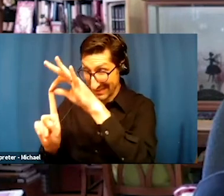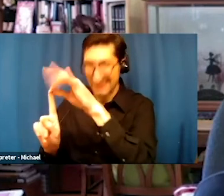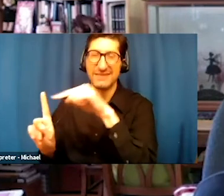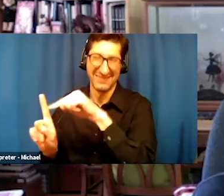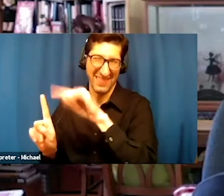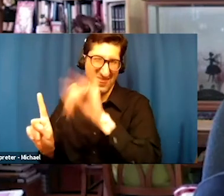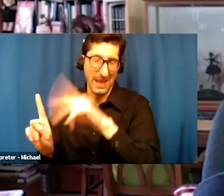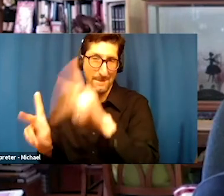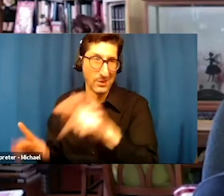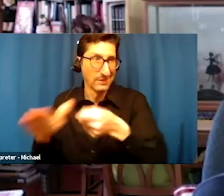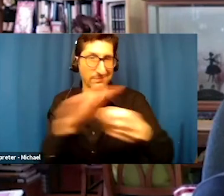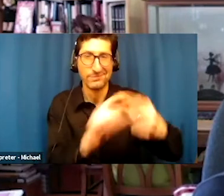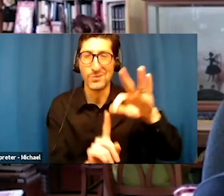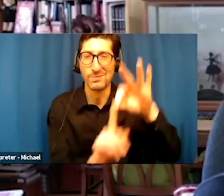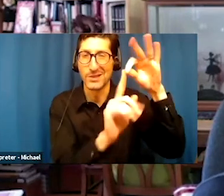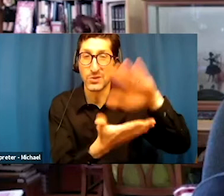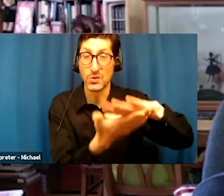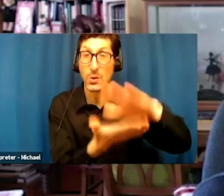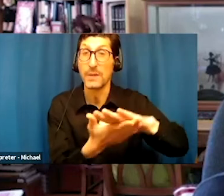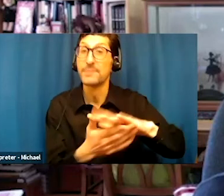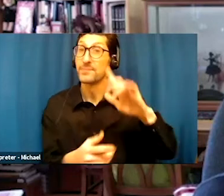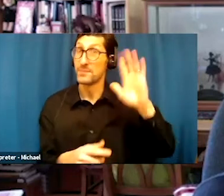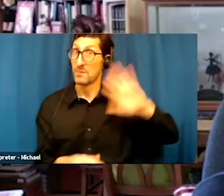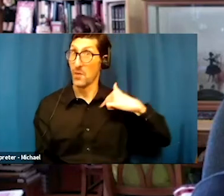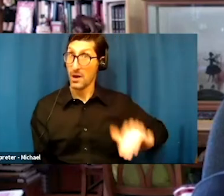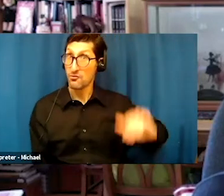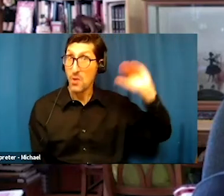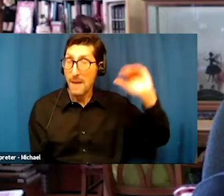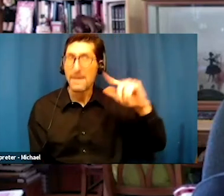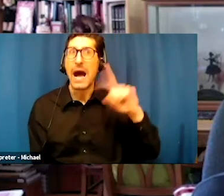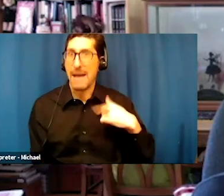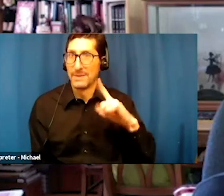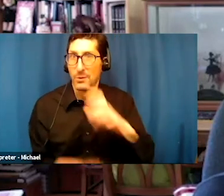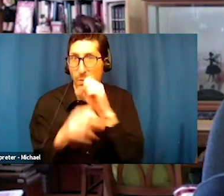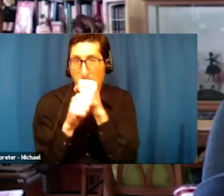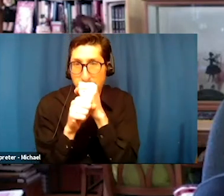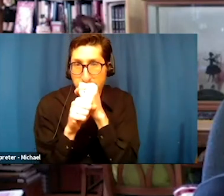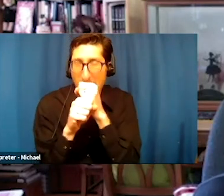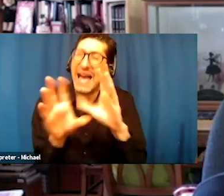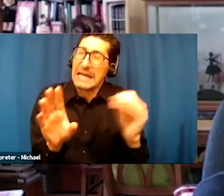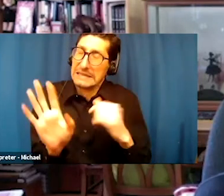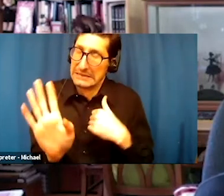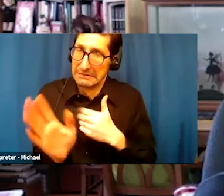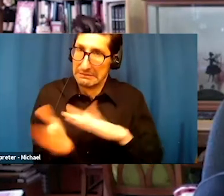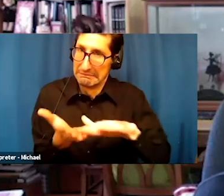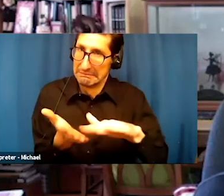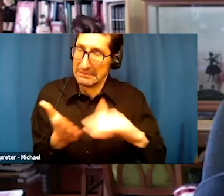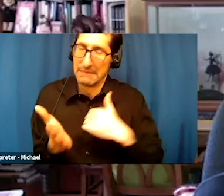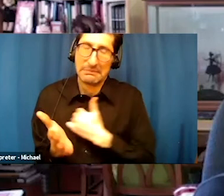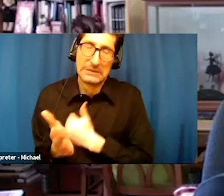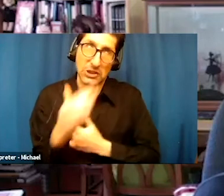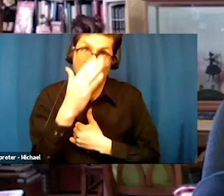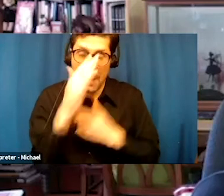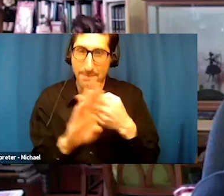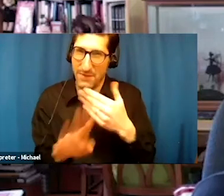When I was growing up, you weren't supposed to tell anyone that that's where you went. It was known as, and forgive me, I apologize ahead